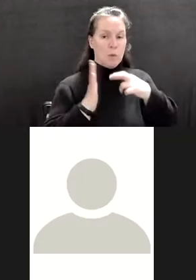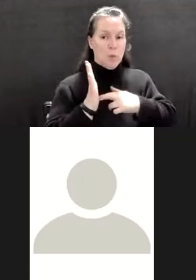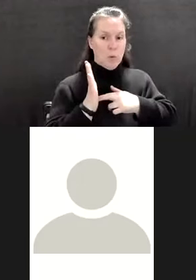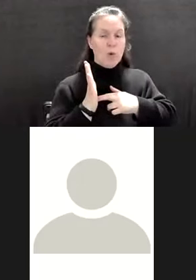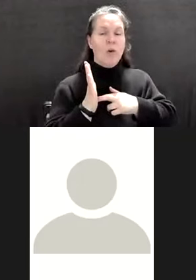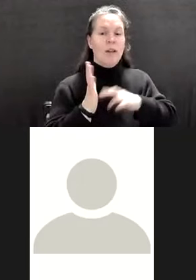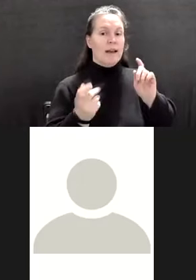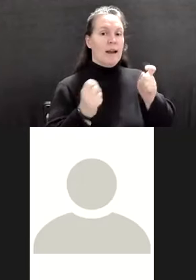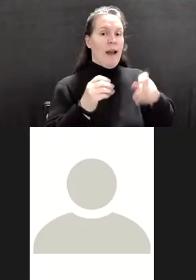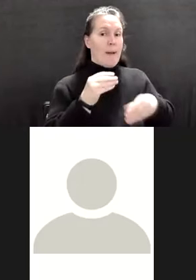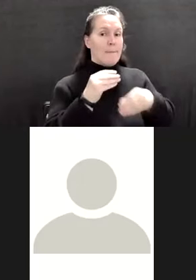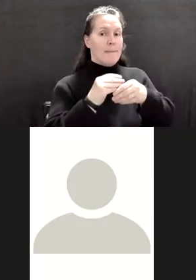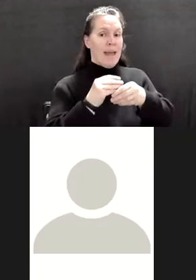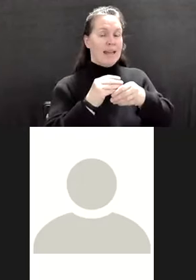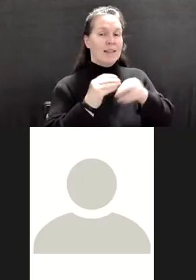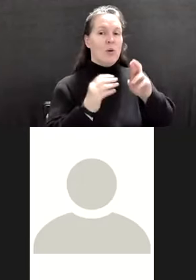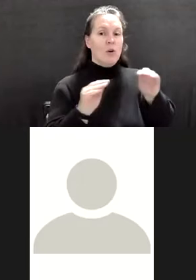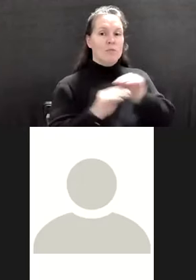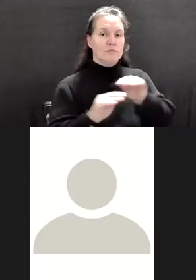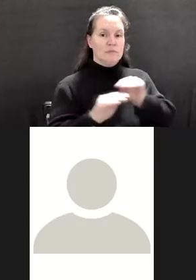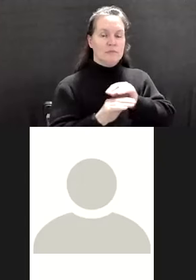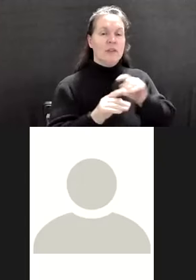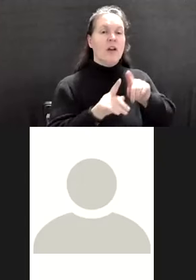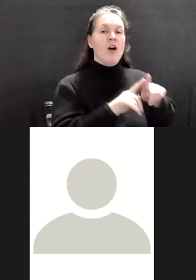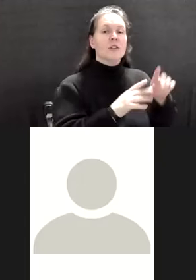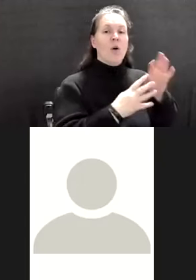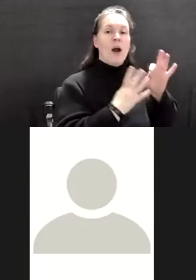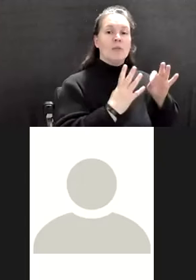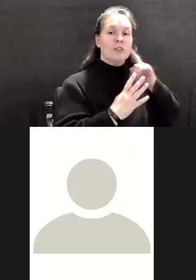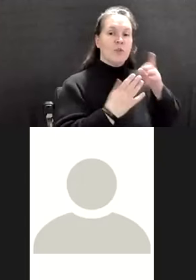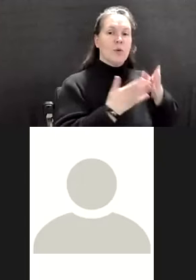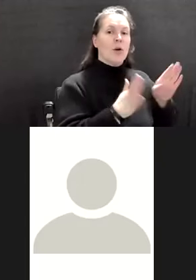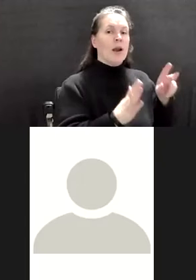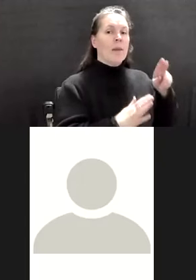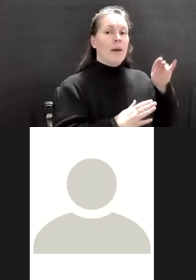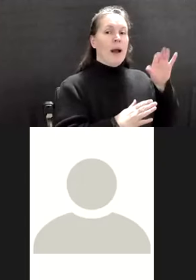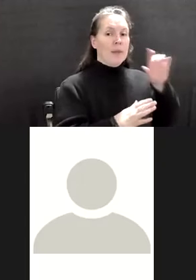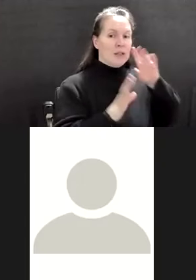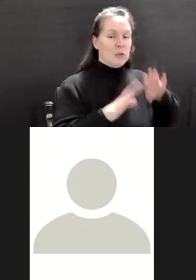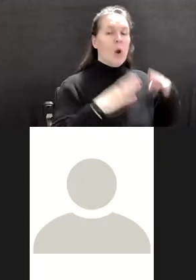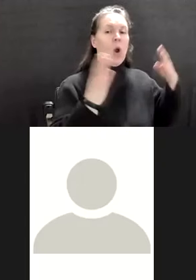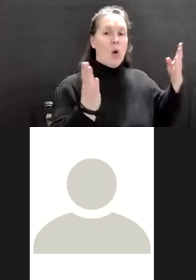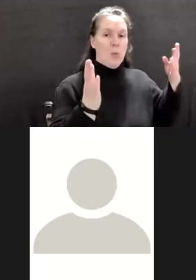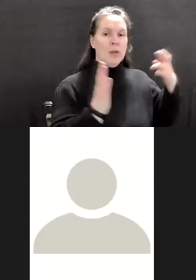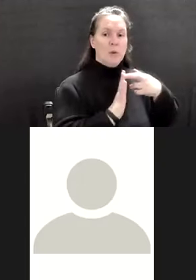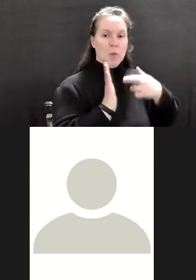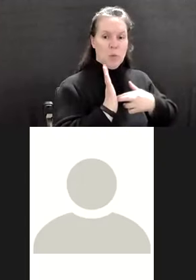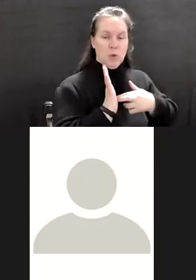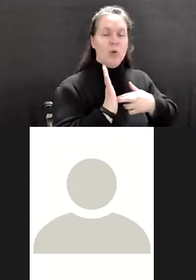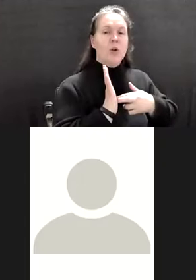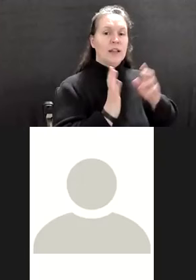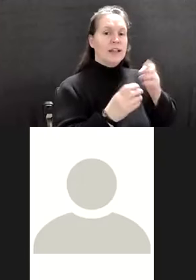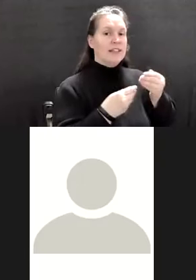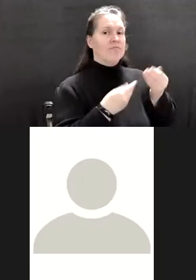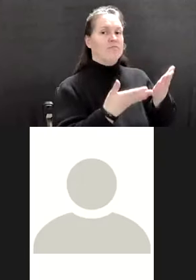purpose. And there's also options for the public to petition the department to open a rule, you know, if